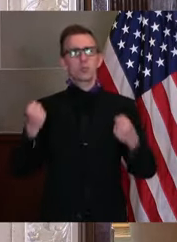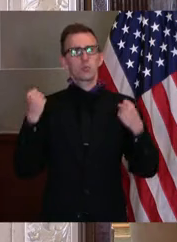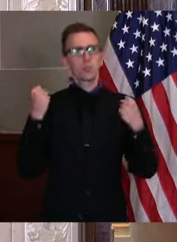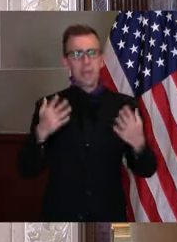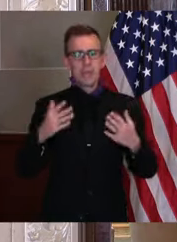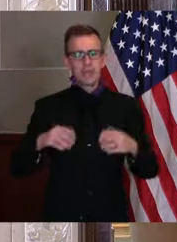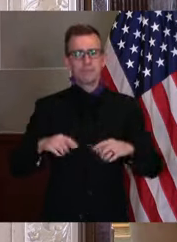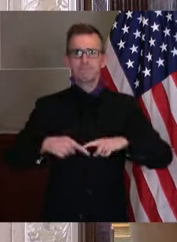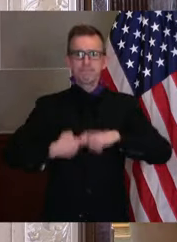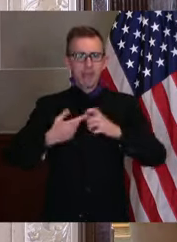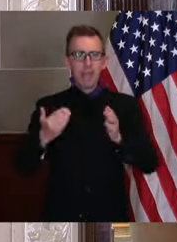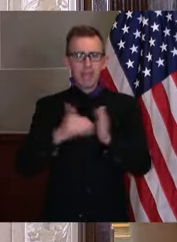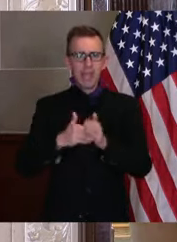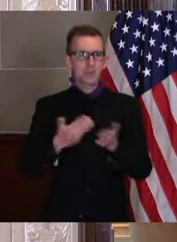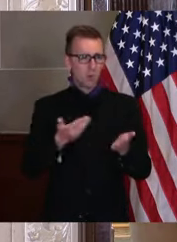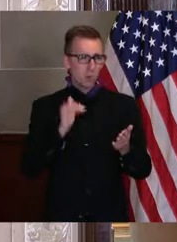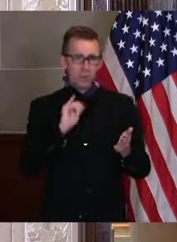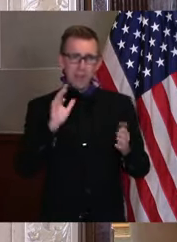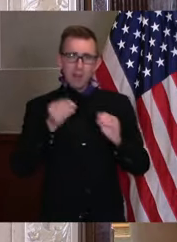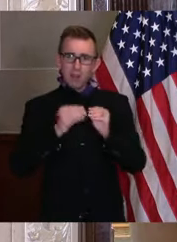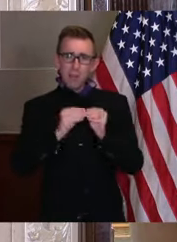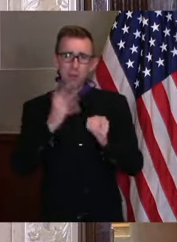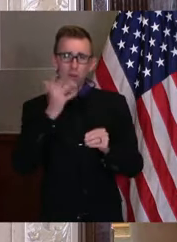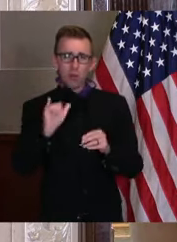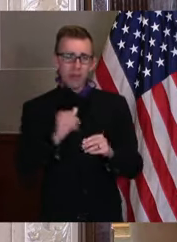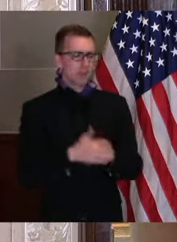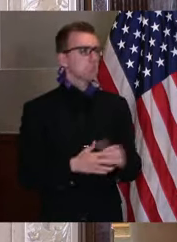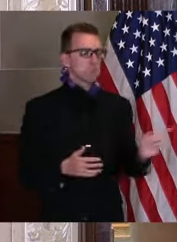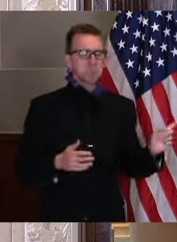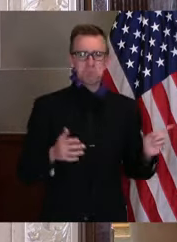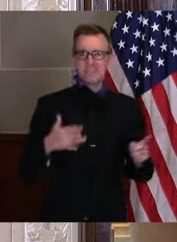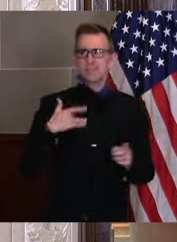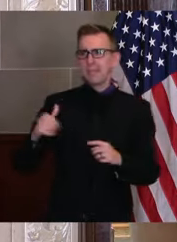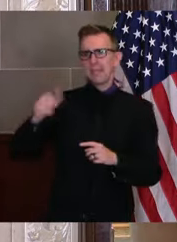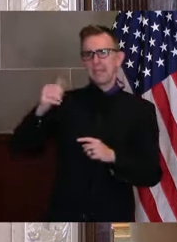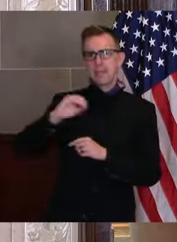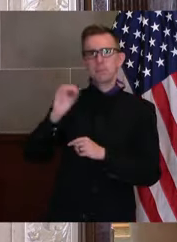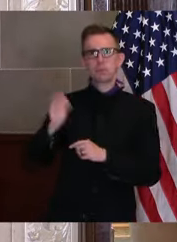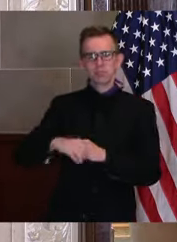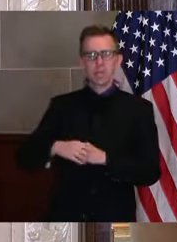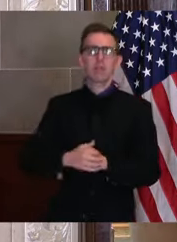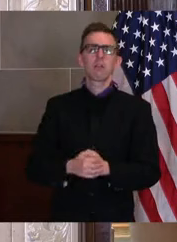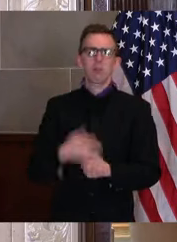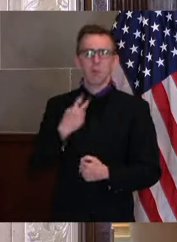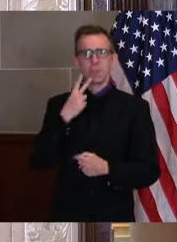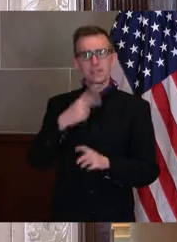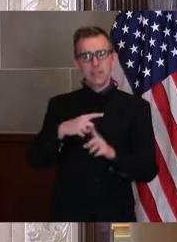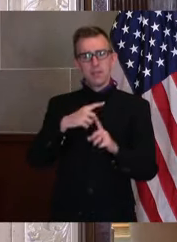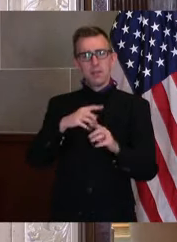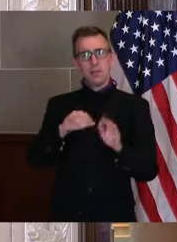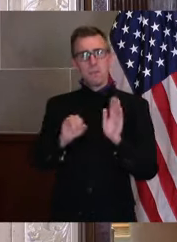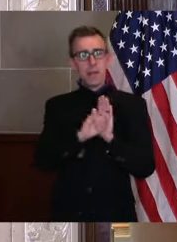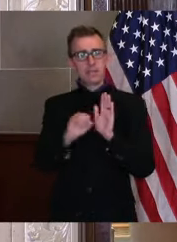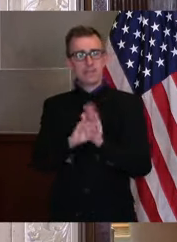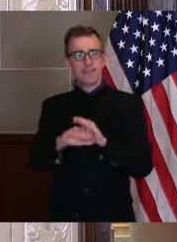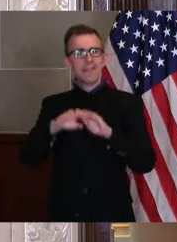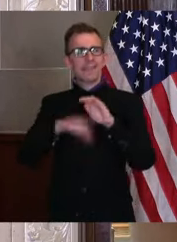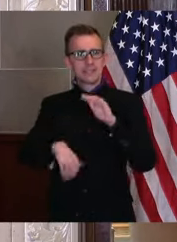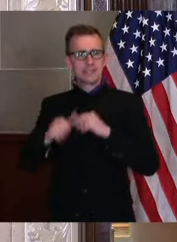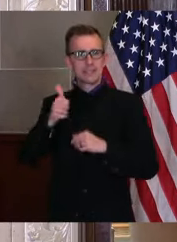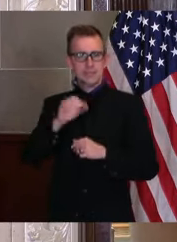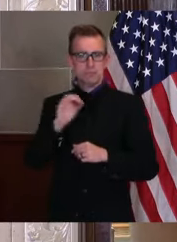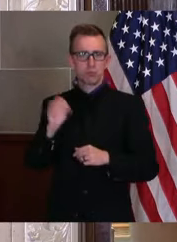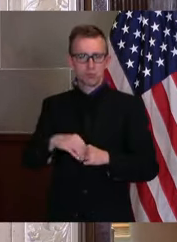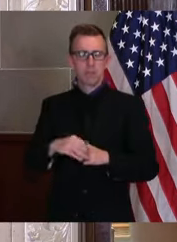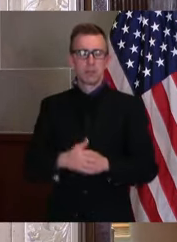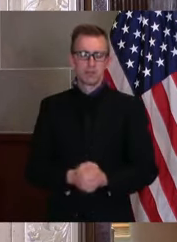what's kind of that look like? Yeah, the number in the literature is 10%. We would like to see a positivity rate less than 10%